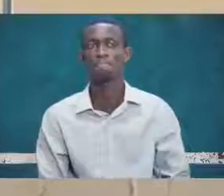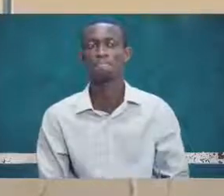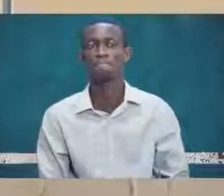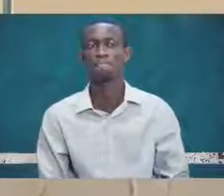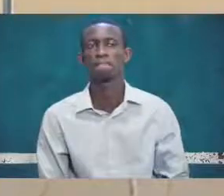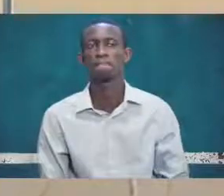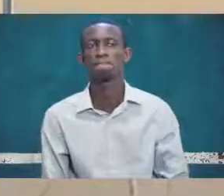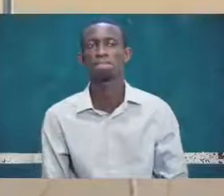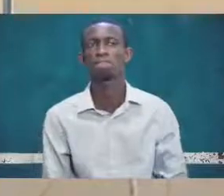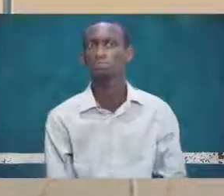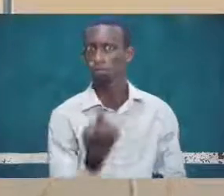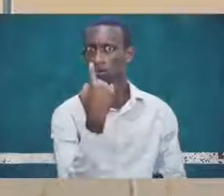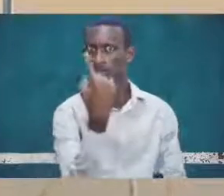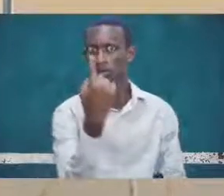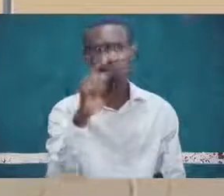the